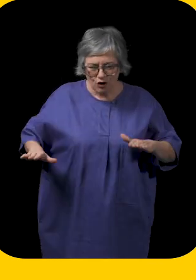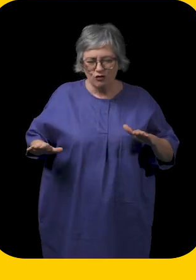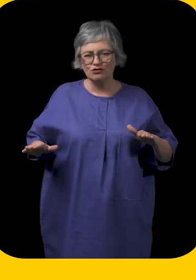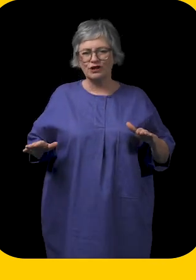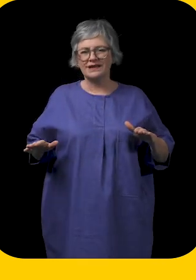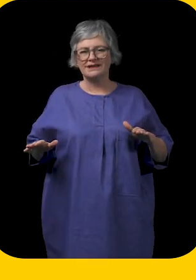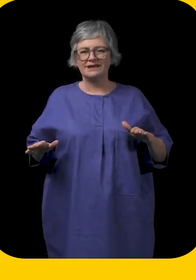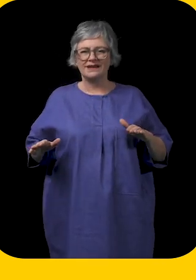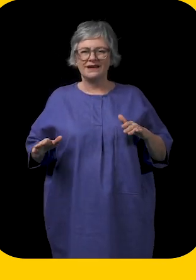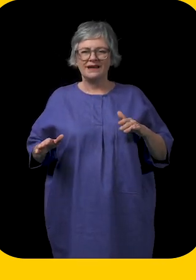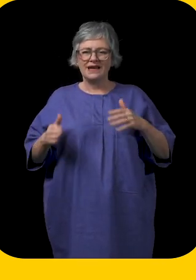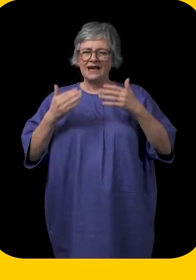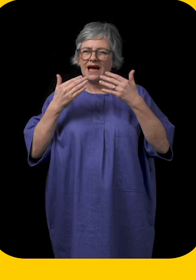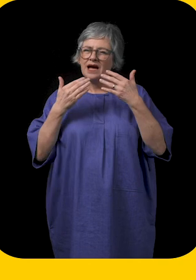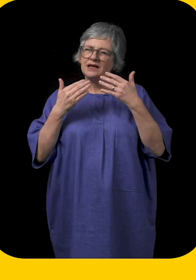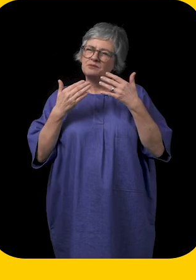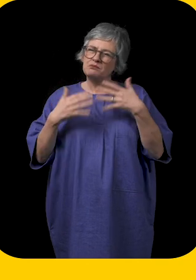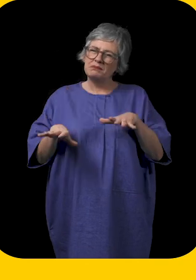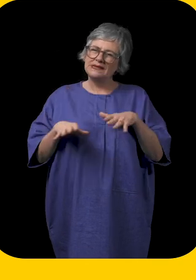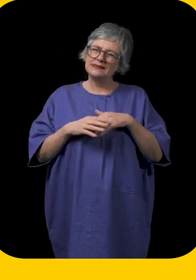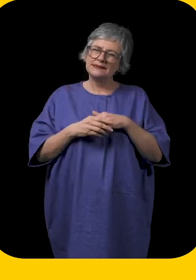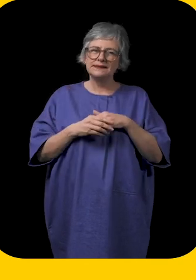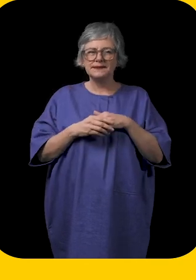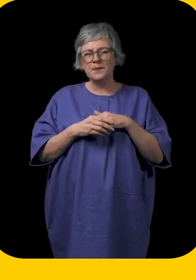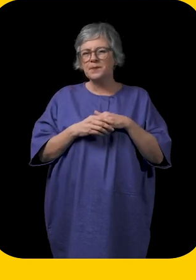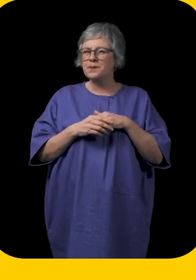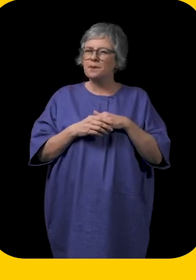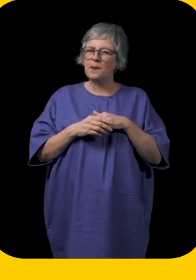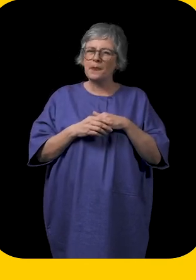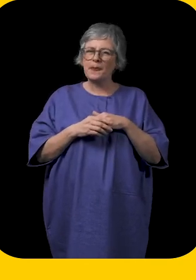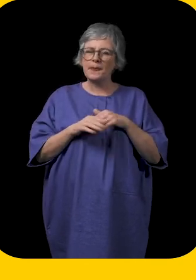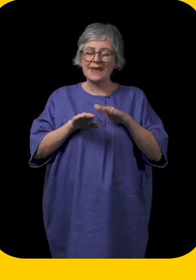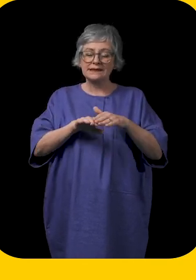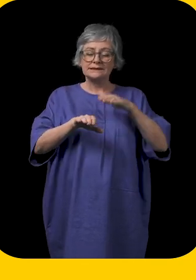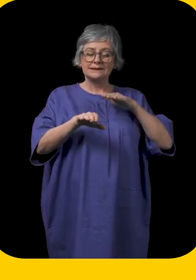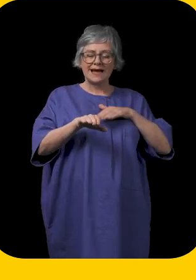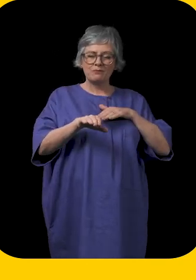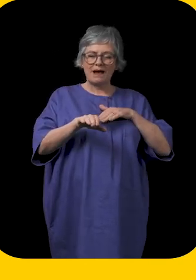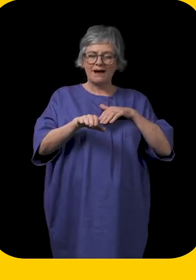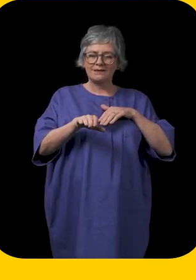like looking after the children and kind of being like